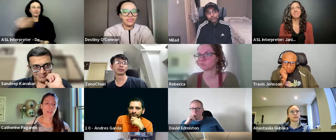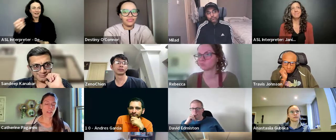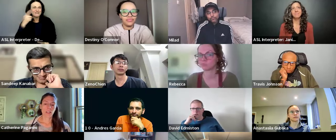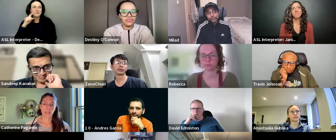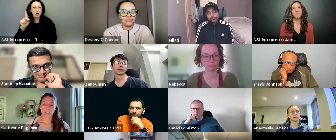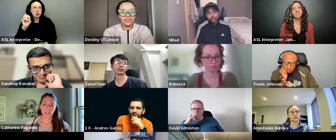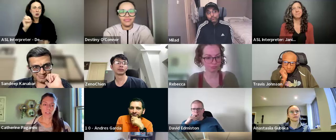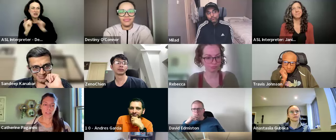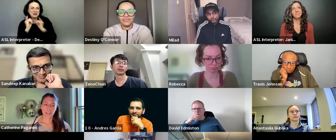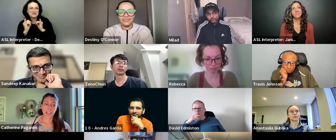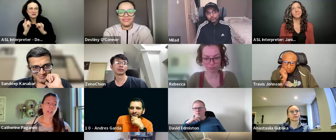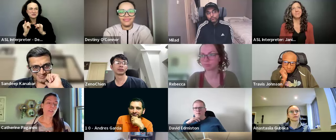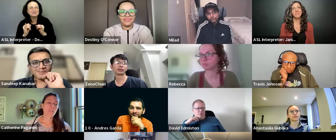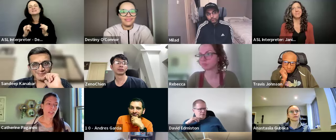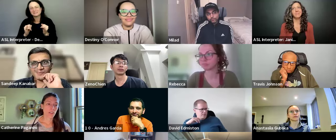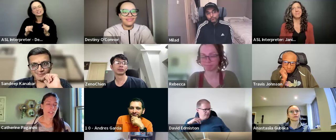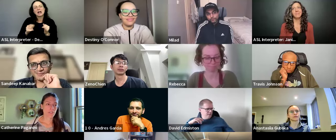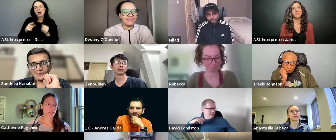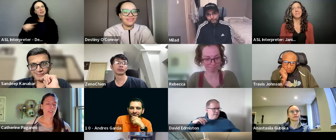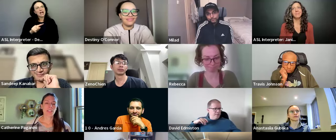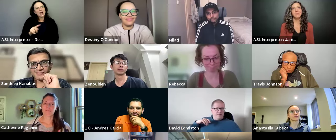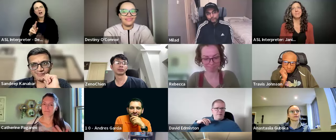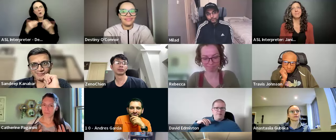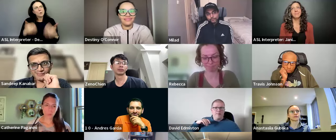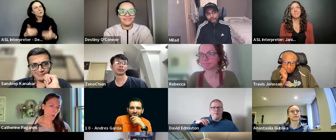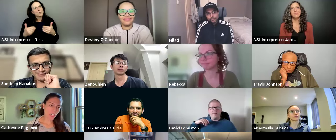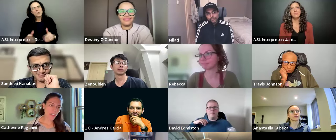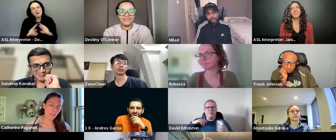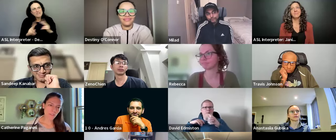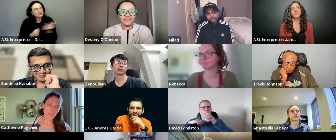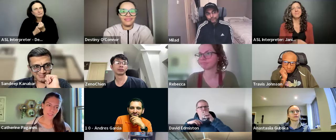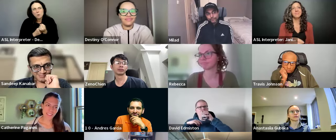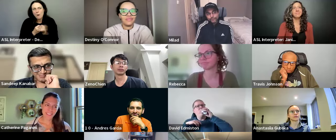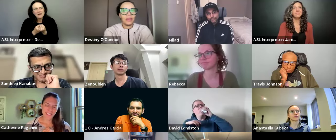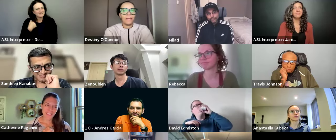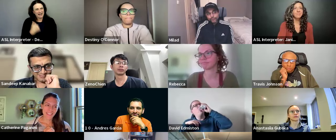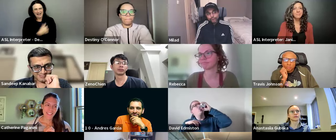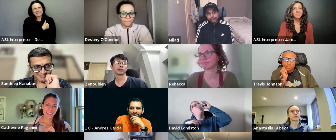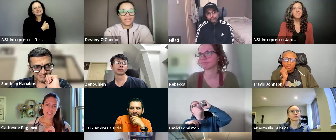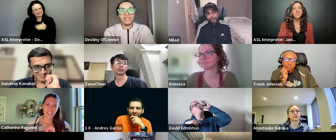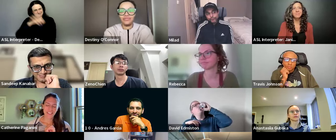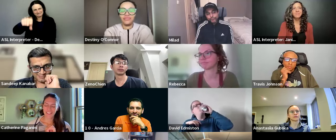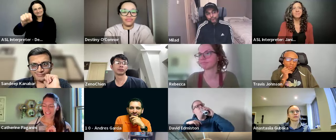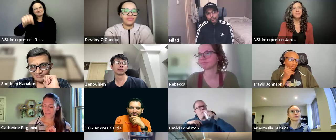next one. They are very, very supportive.